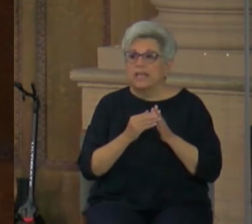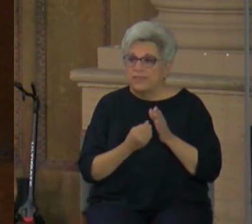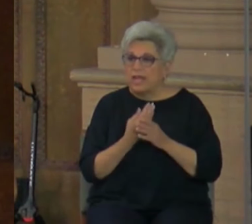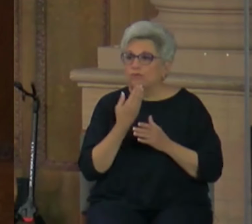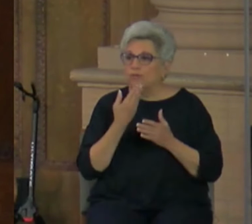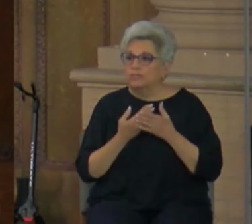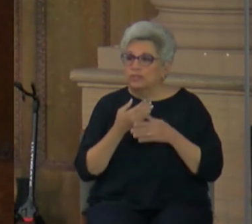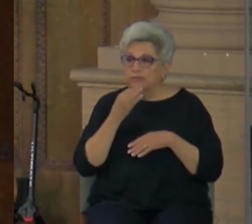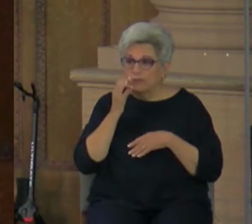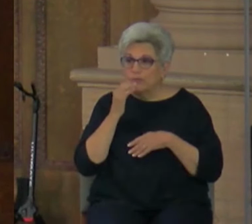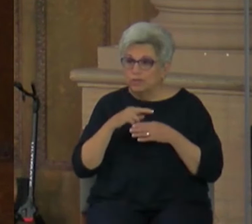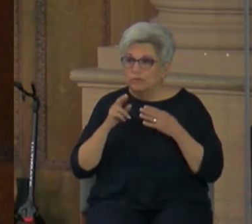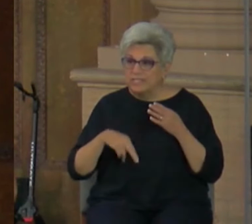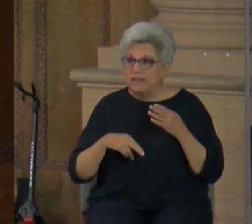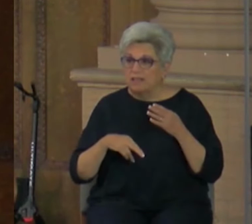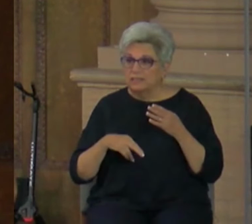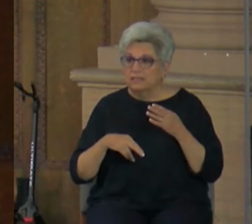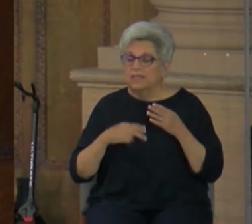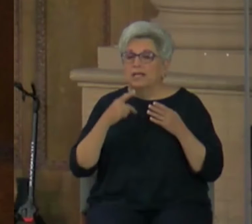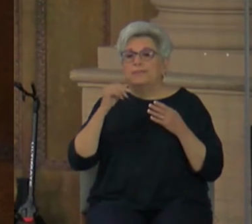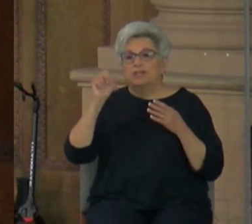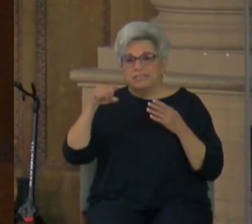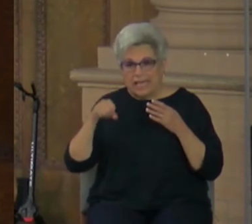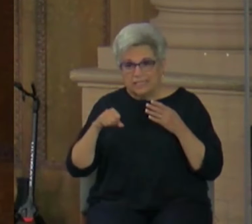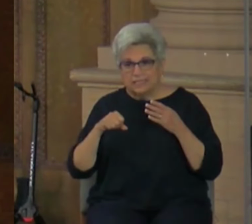the instructions is the one who made the world. He knows